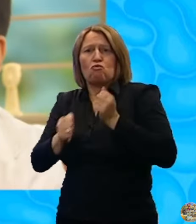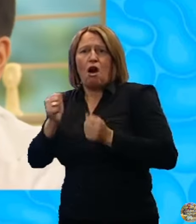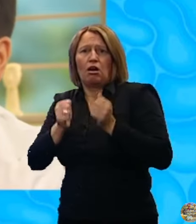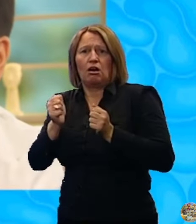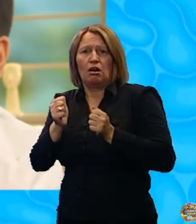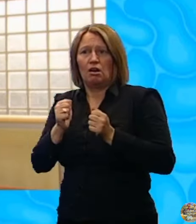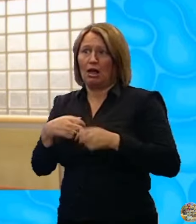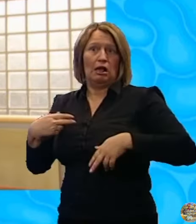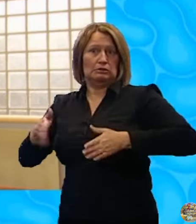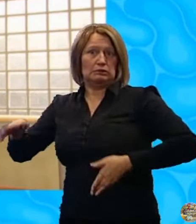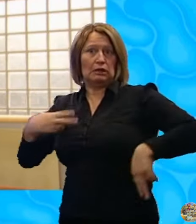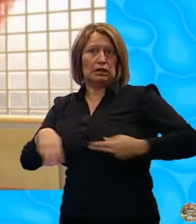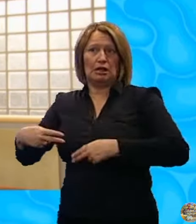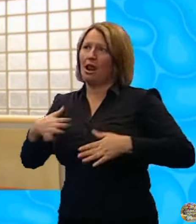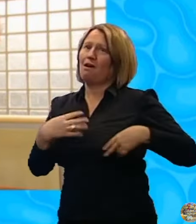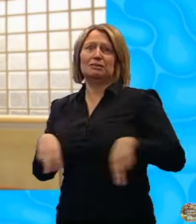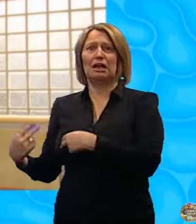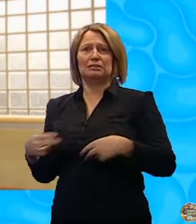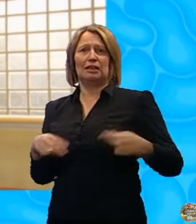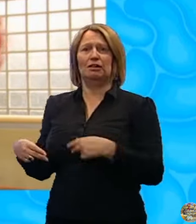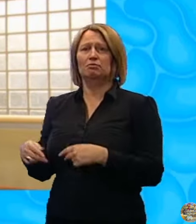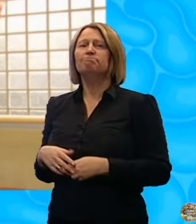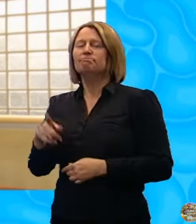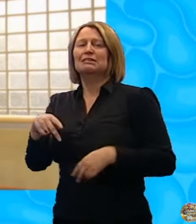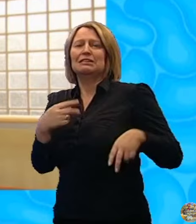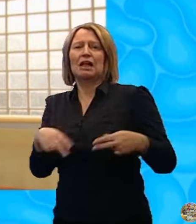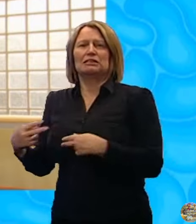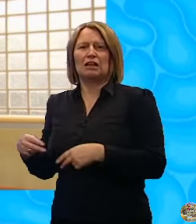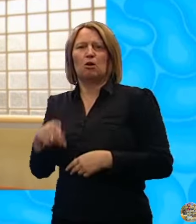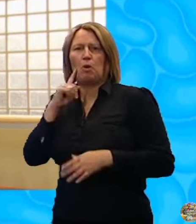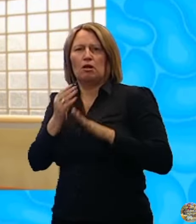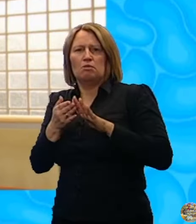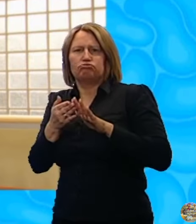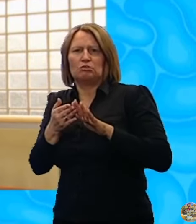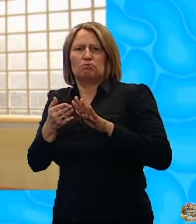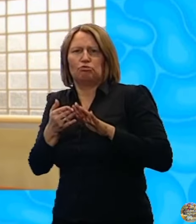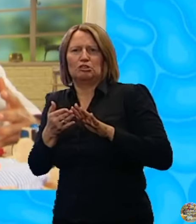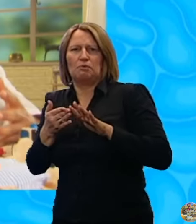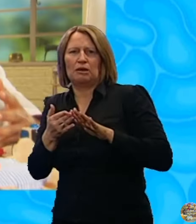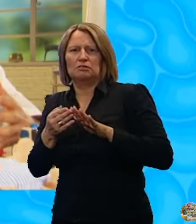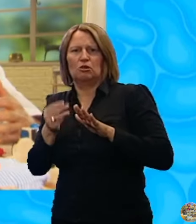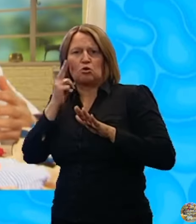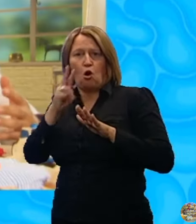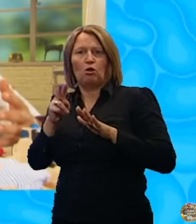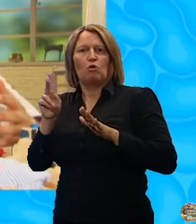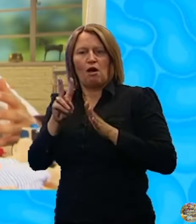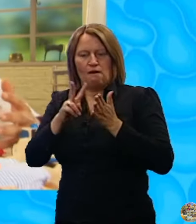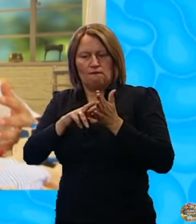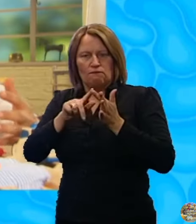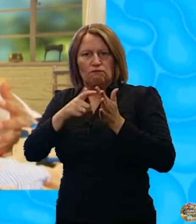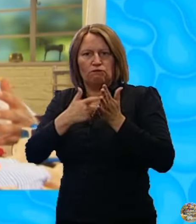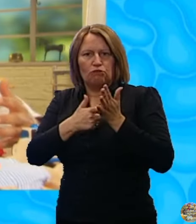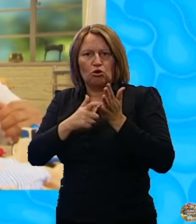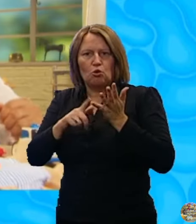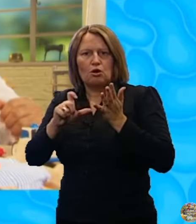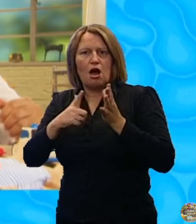it... Or dance on it. I love dancing. Or dance on it. It presses the rough lump into your foot and that makes the